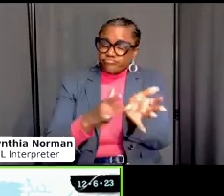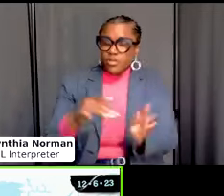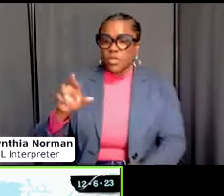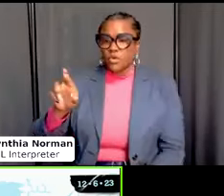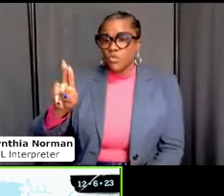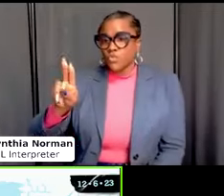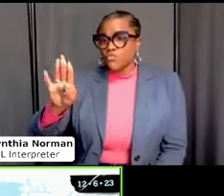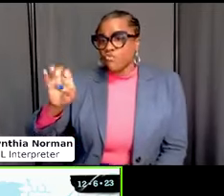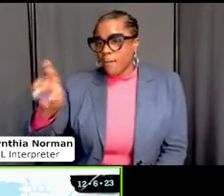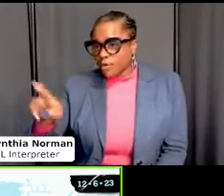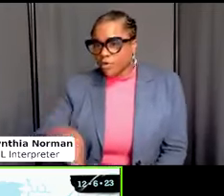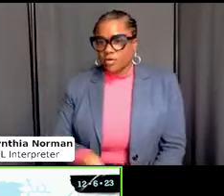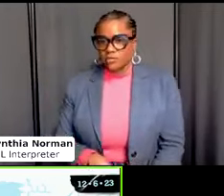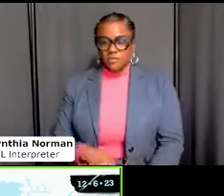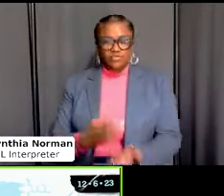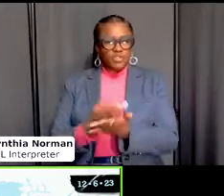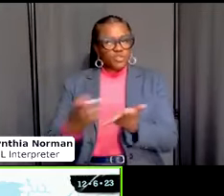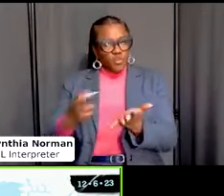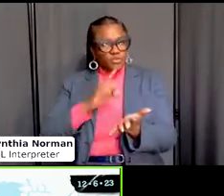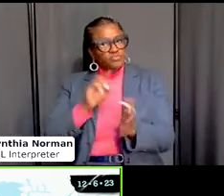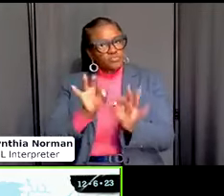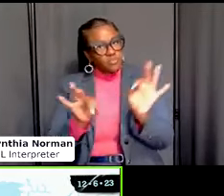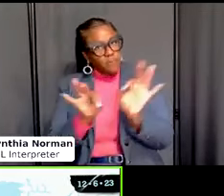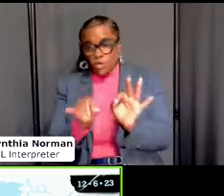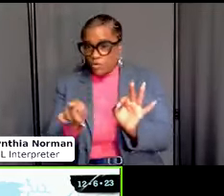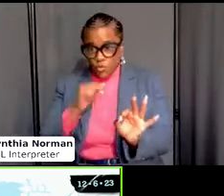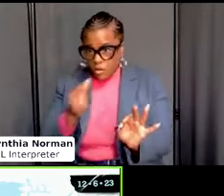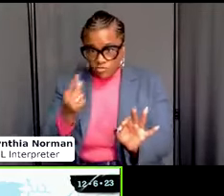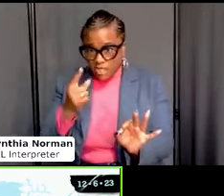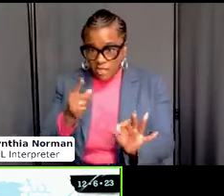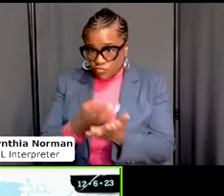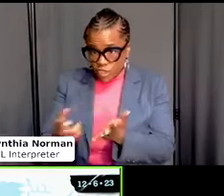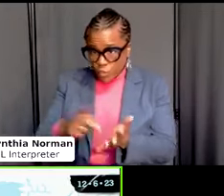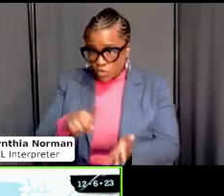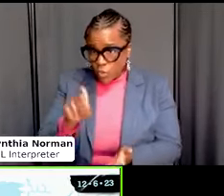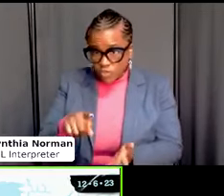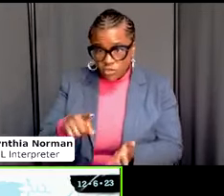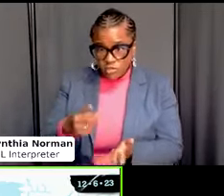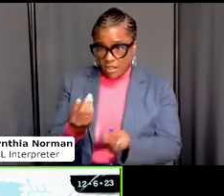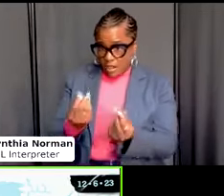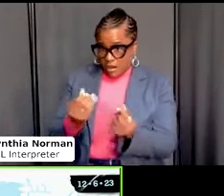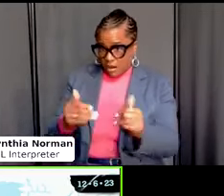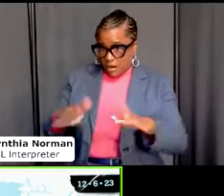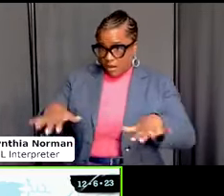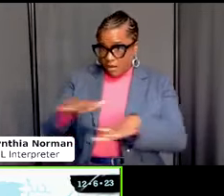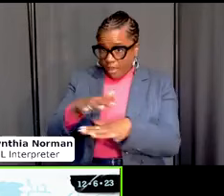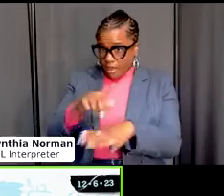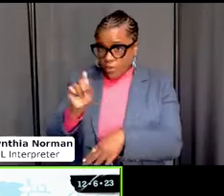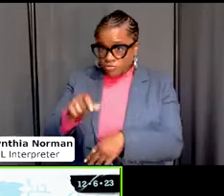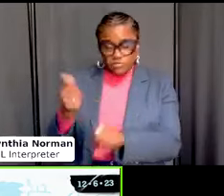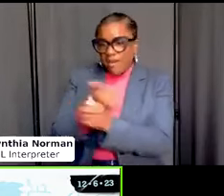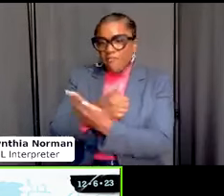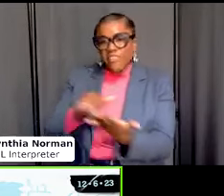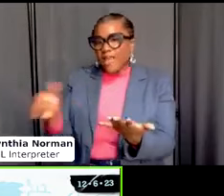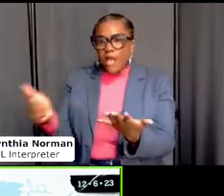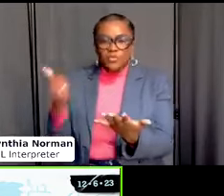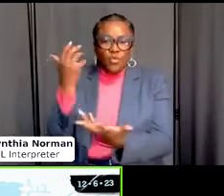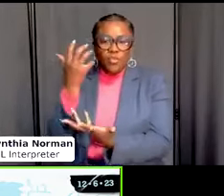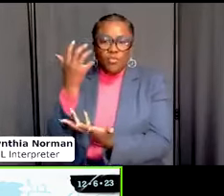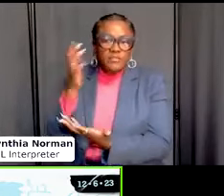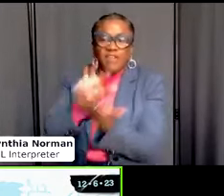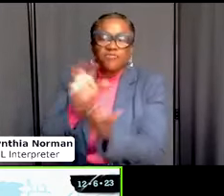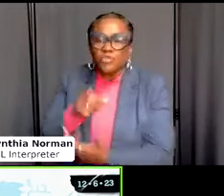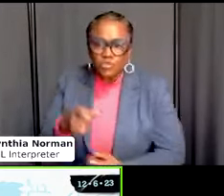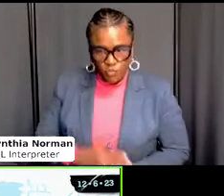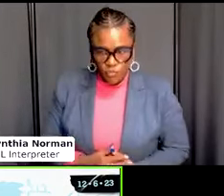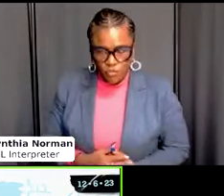And so we say that resources are very important. If we don't understand the resource question and the land question, everything else will only confuse us. And this leads all